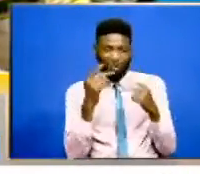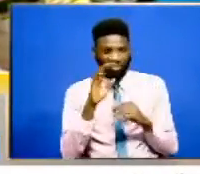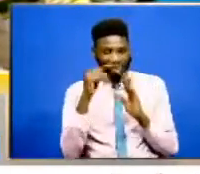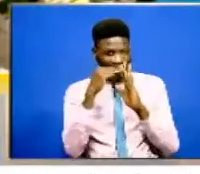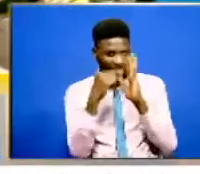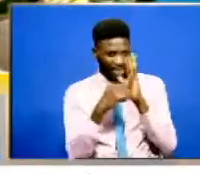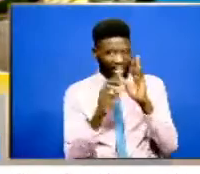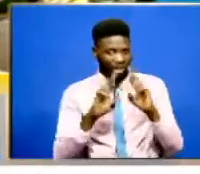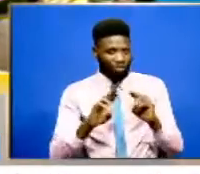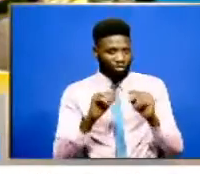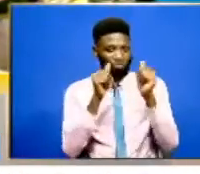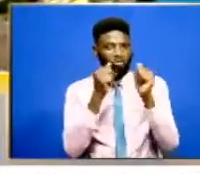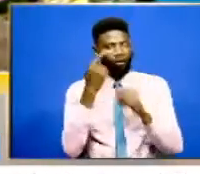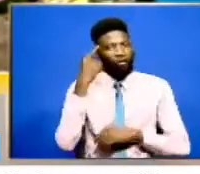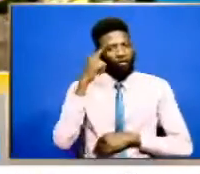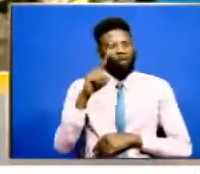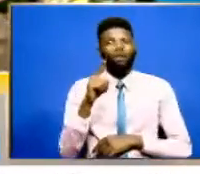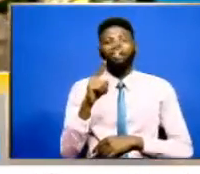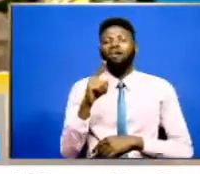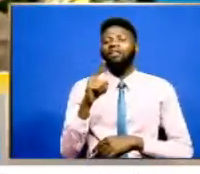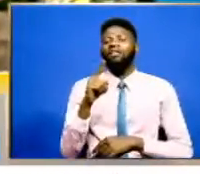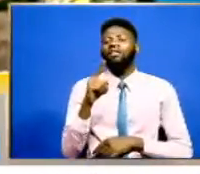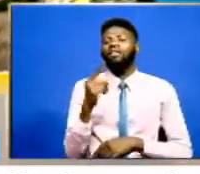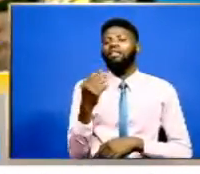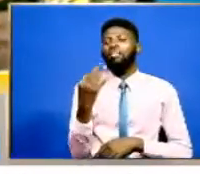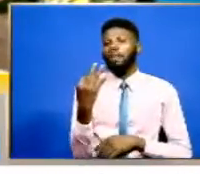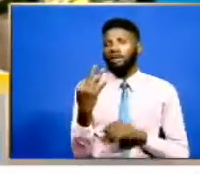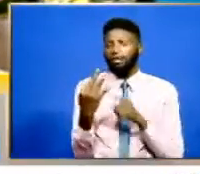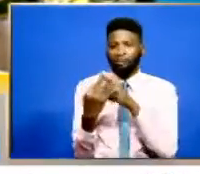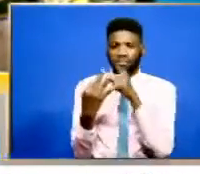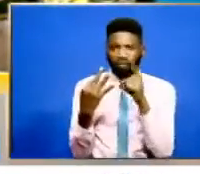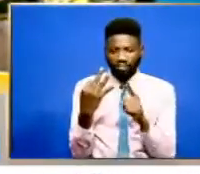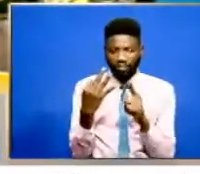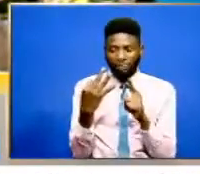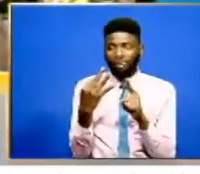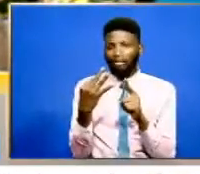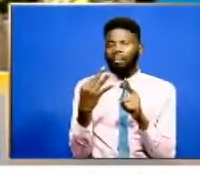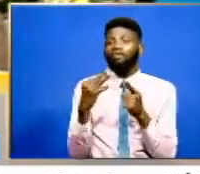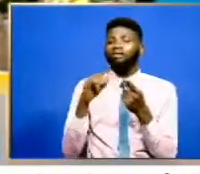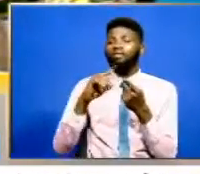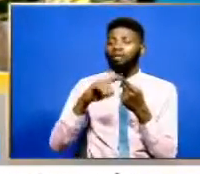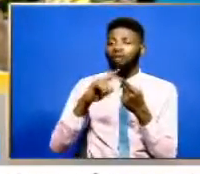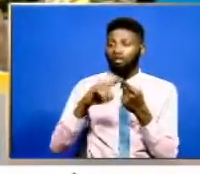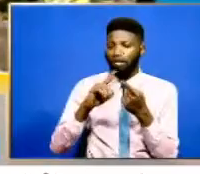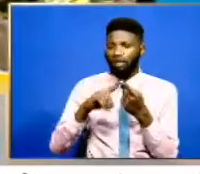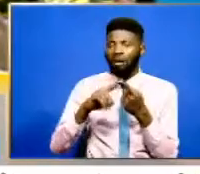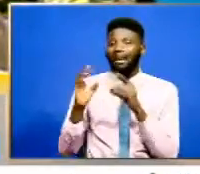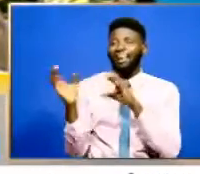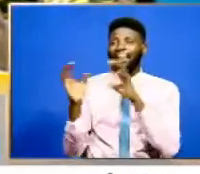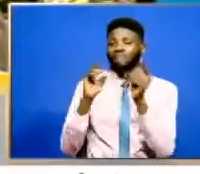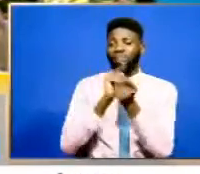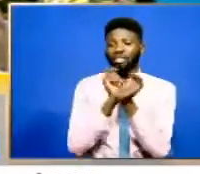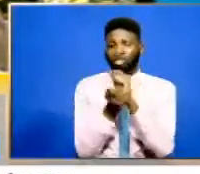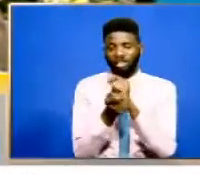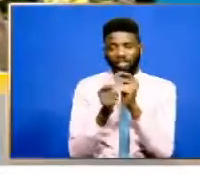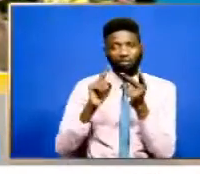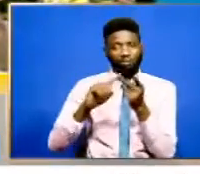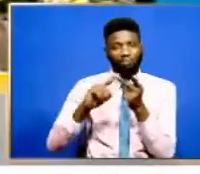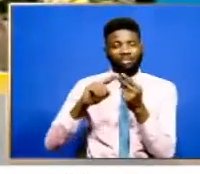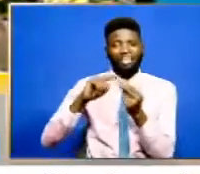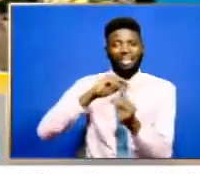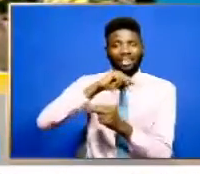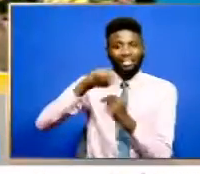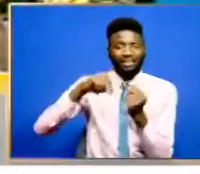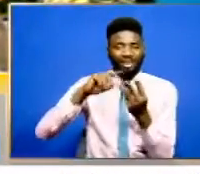for these three crucial parameters, that is climate change, nature, and pollution, where can you